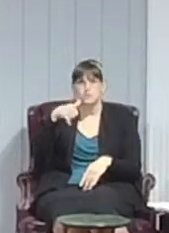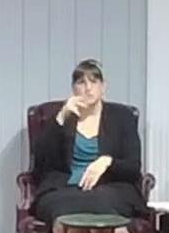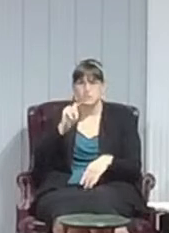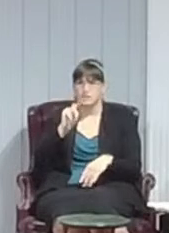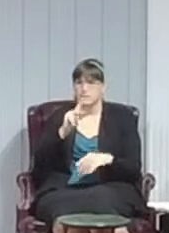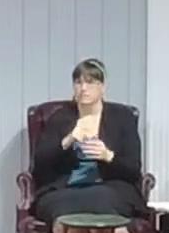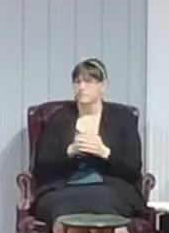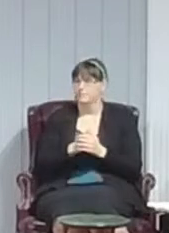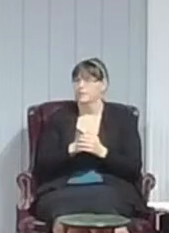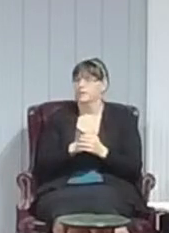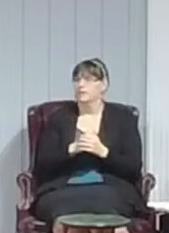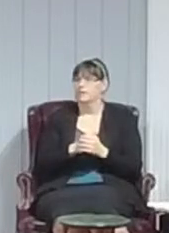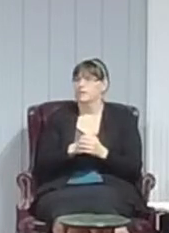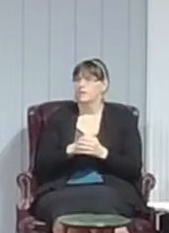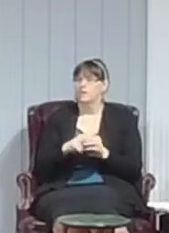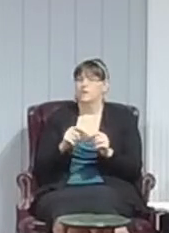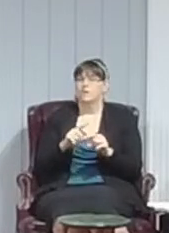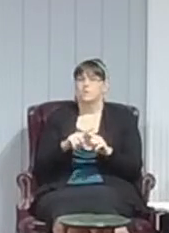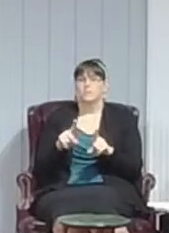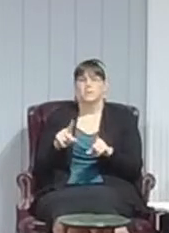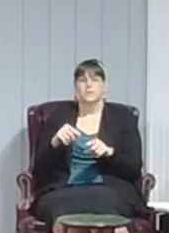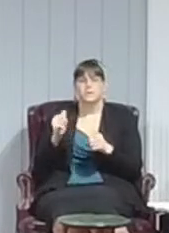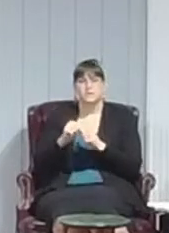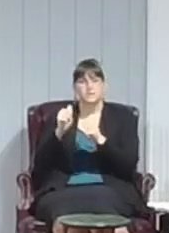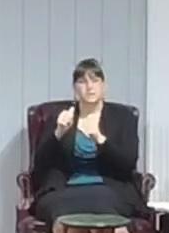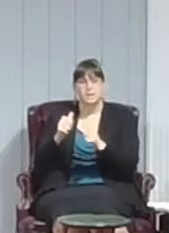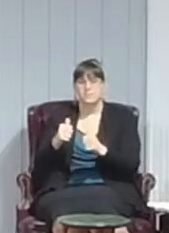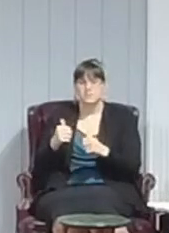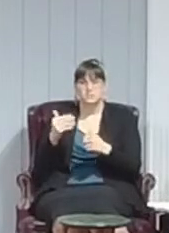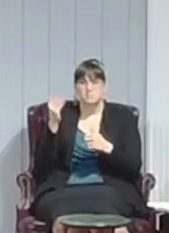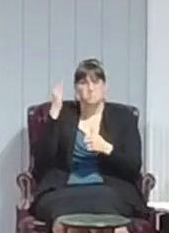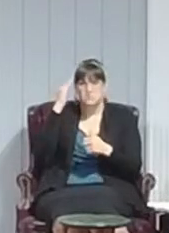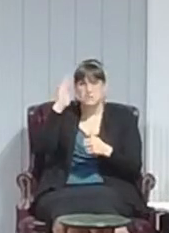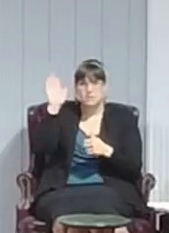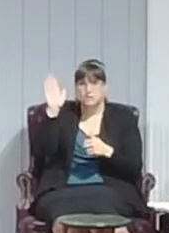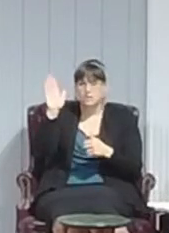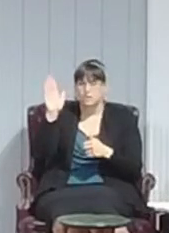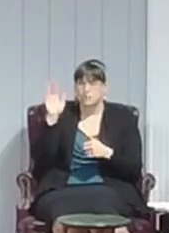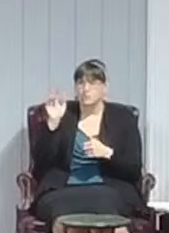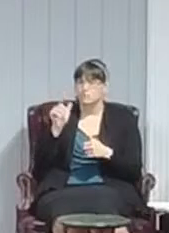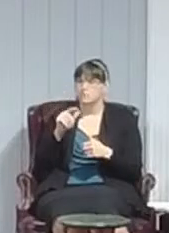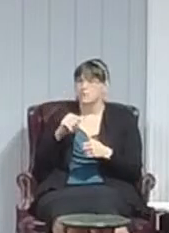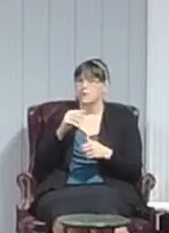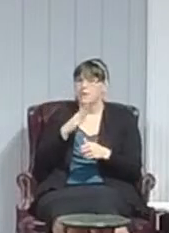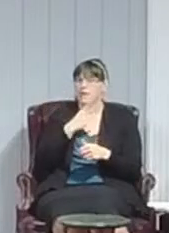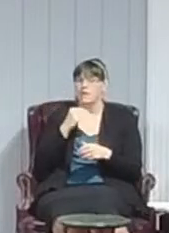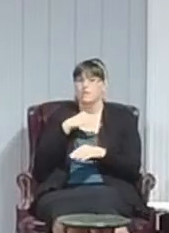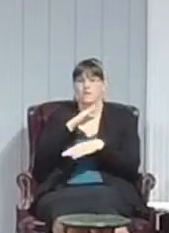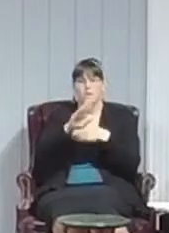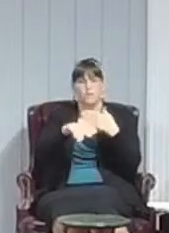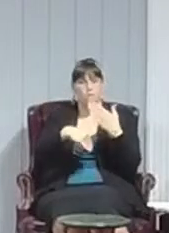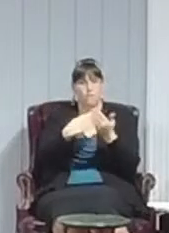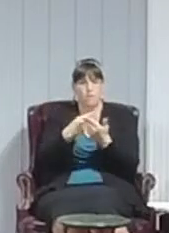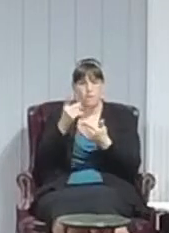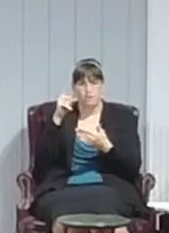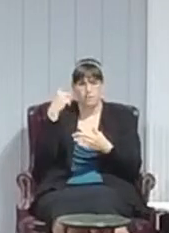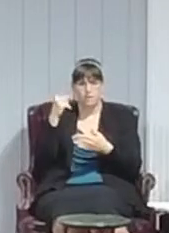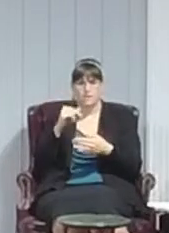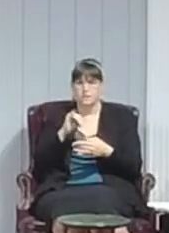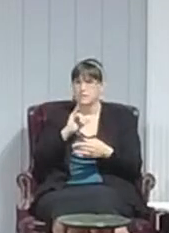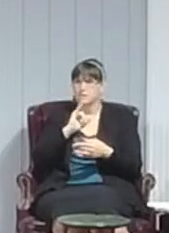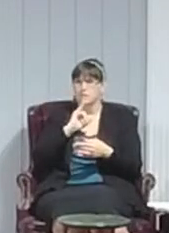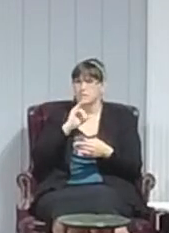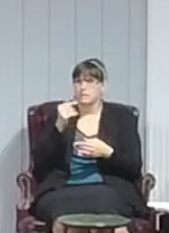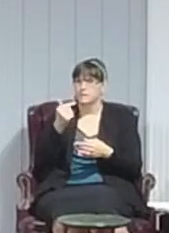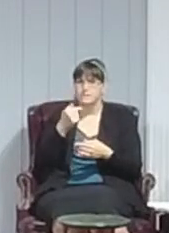but not only did they not know it was Judas or even suspect it was Judas, they all come to, is it me?